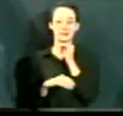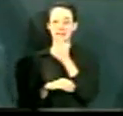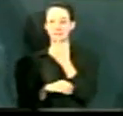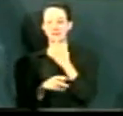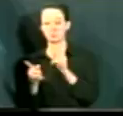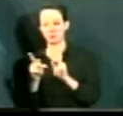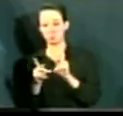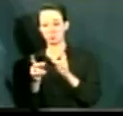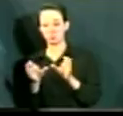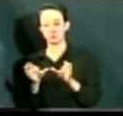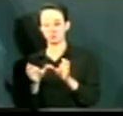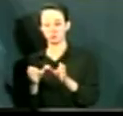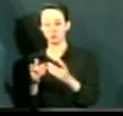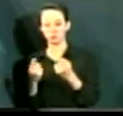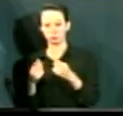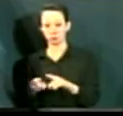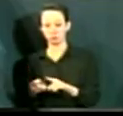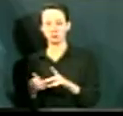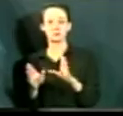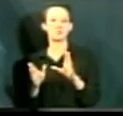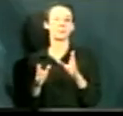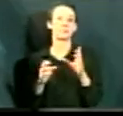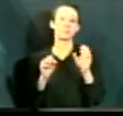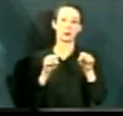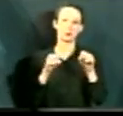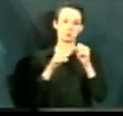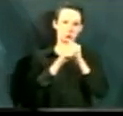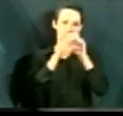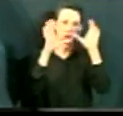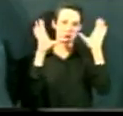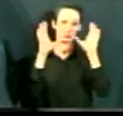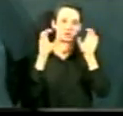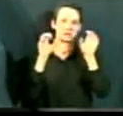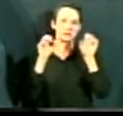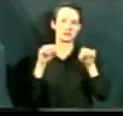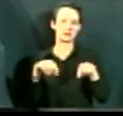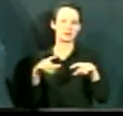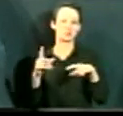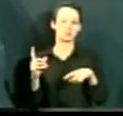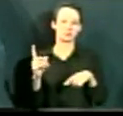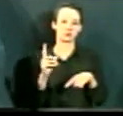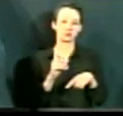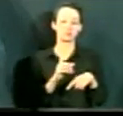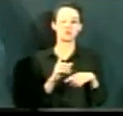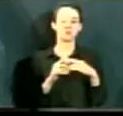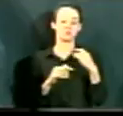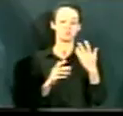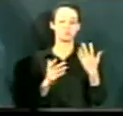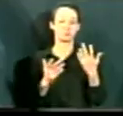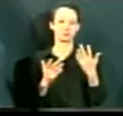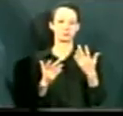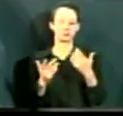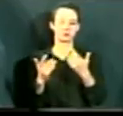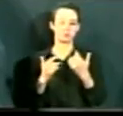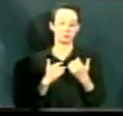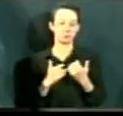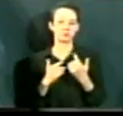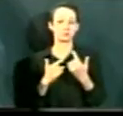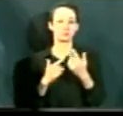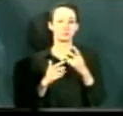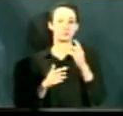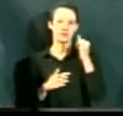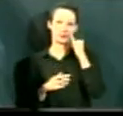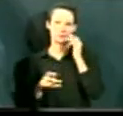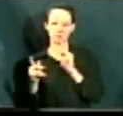it is conceivable that that could come back to roost on us if we've got people who are